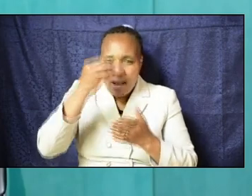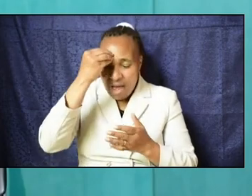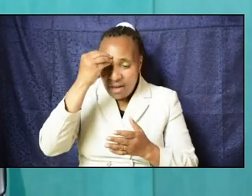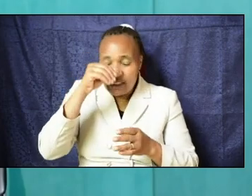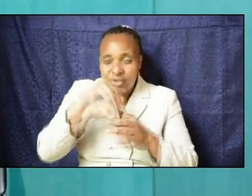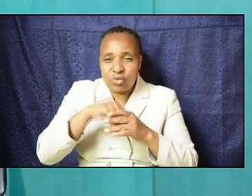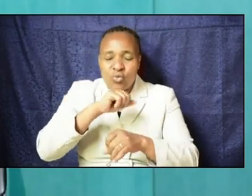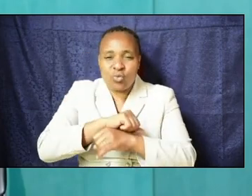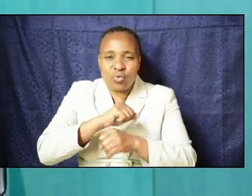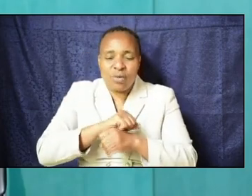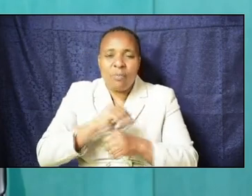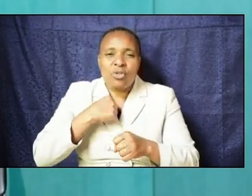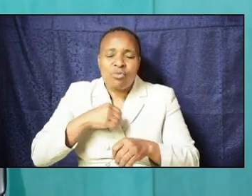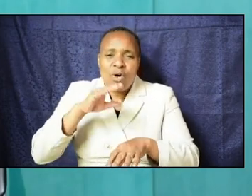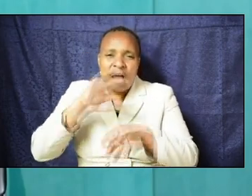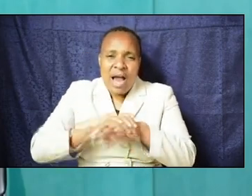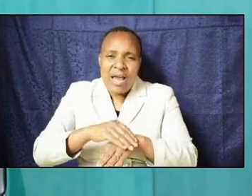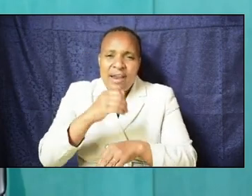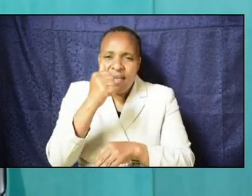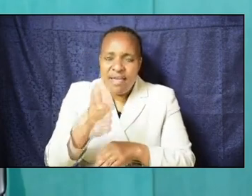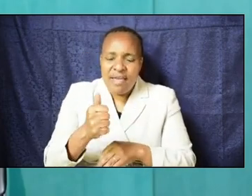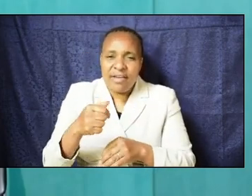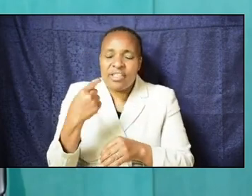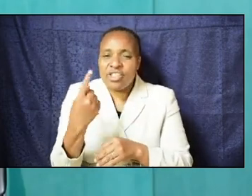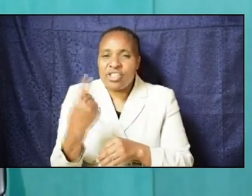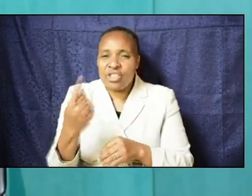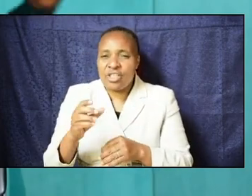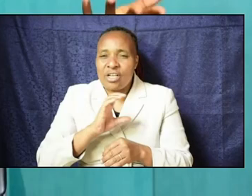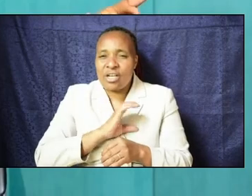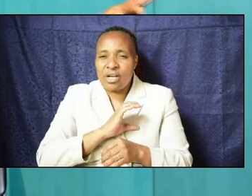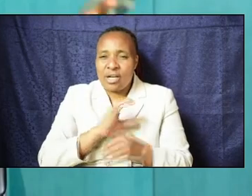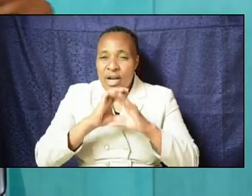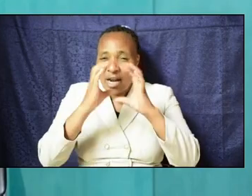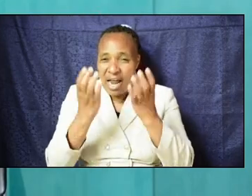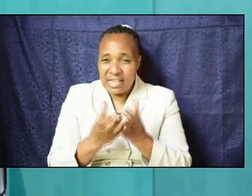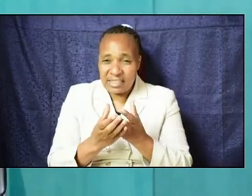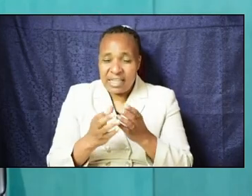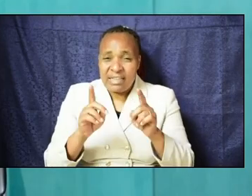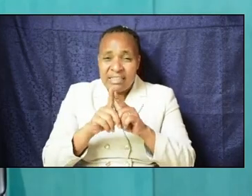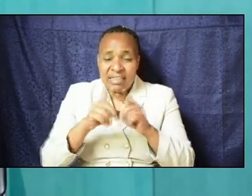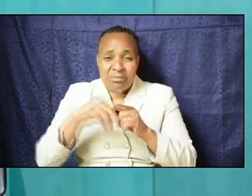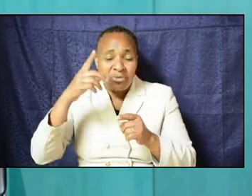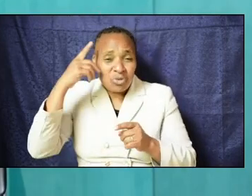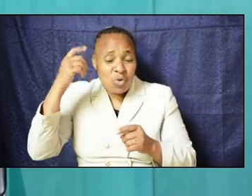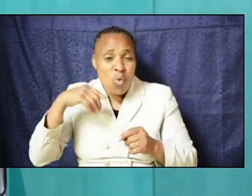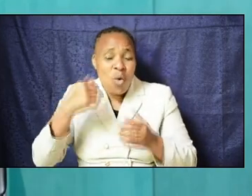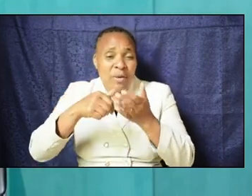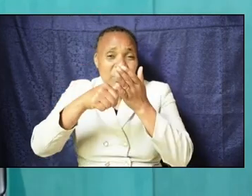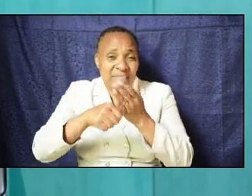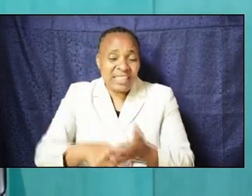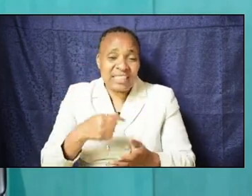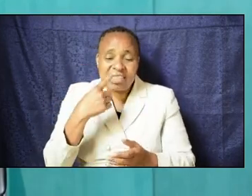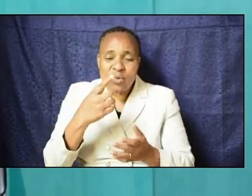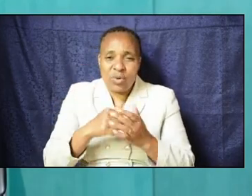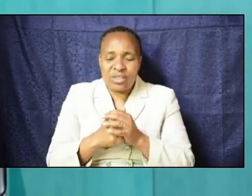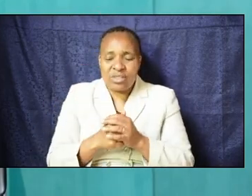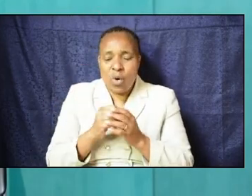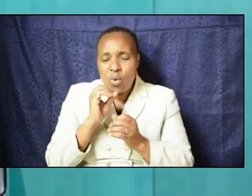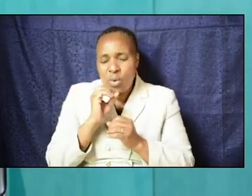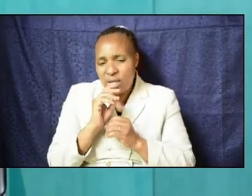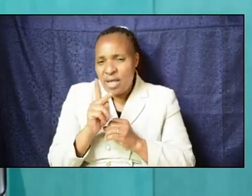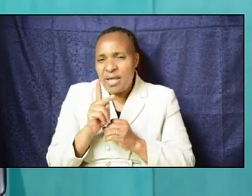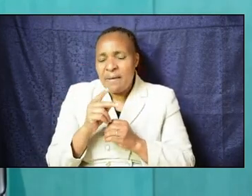to get an A in every single class. And then there's the dreamers who really emphasize that talk, but simply sit down and say,